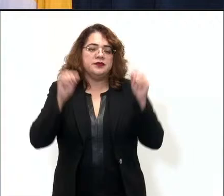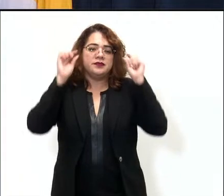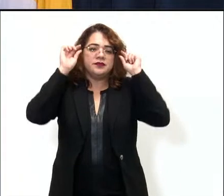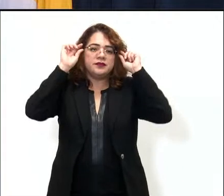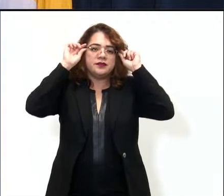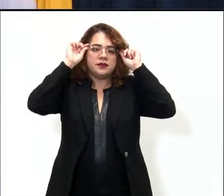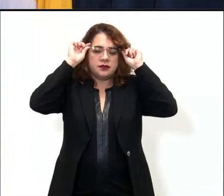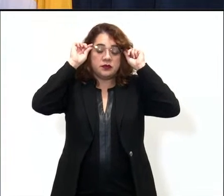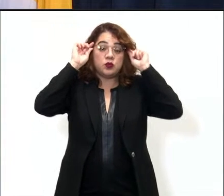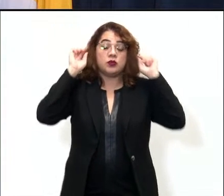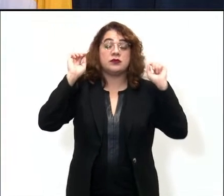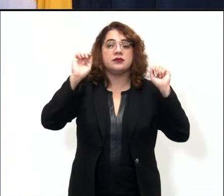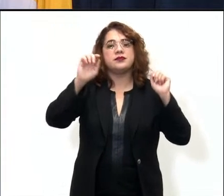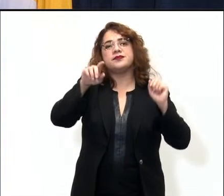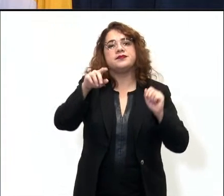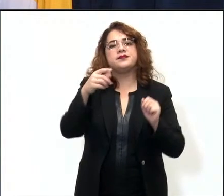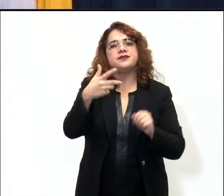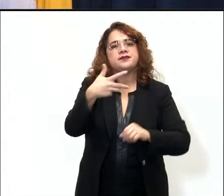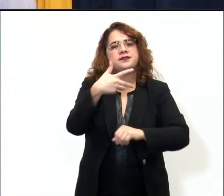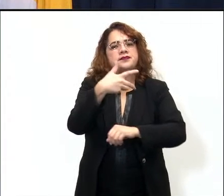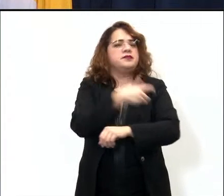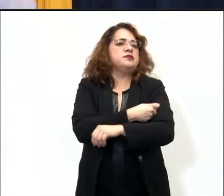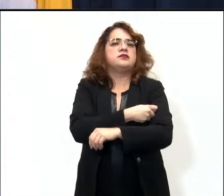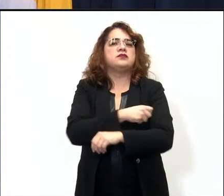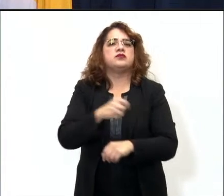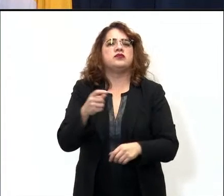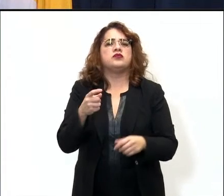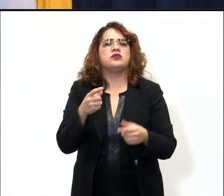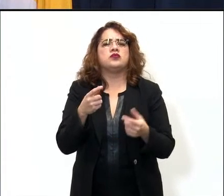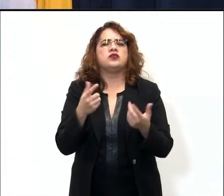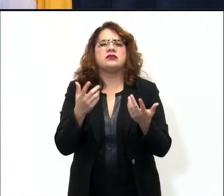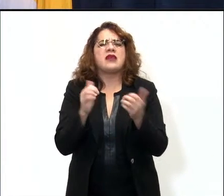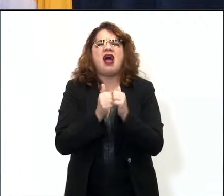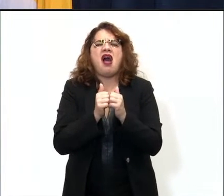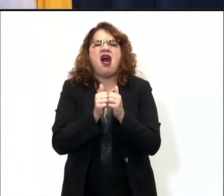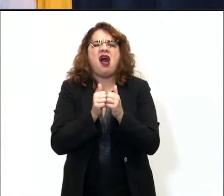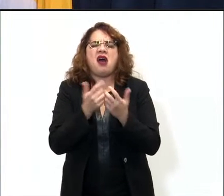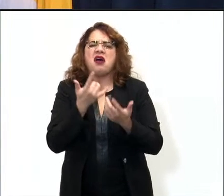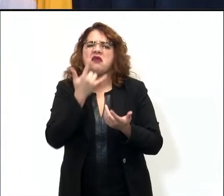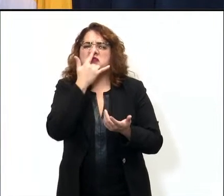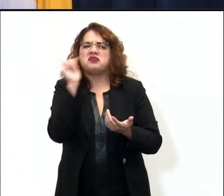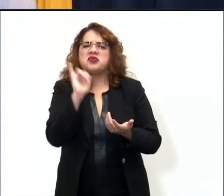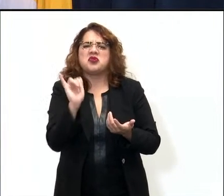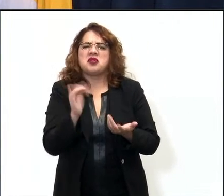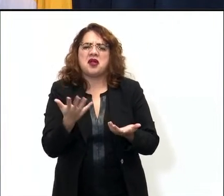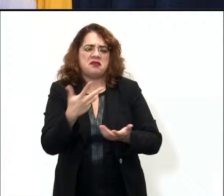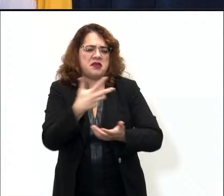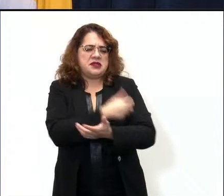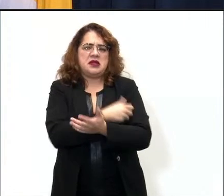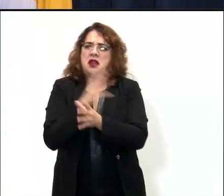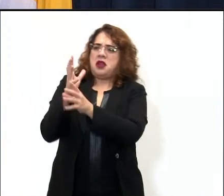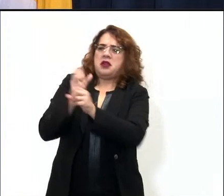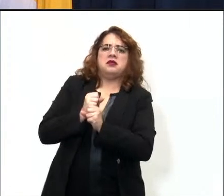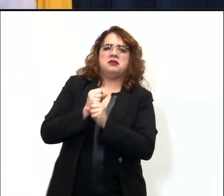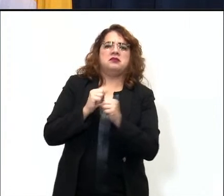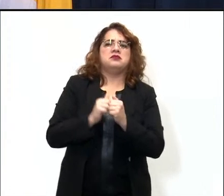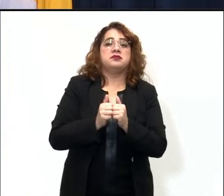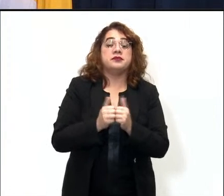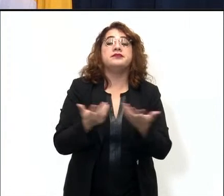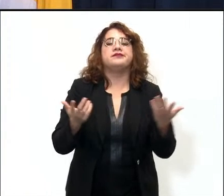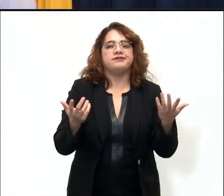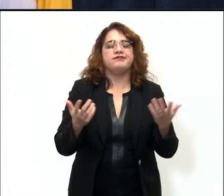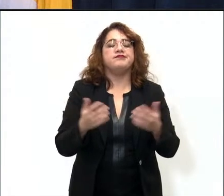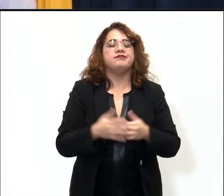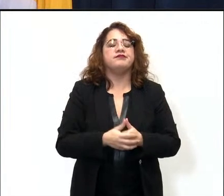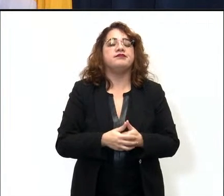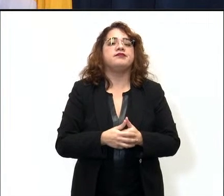about, when you're getting your vaccine, are we getting it out the door right away? What does all of this look like? And so I just wanted people